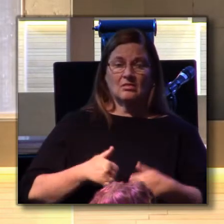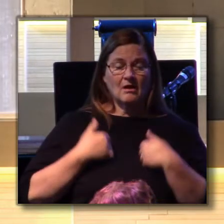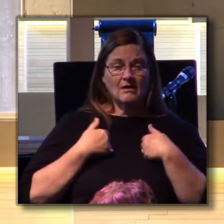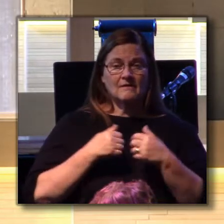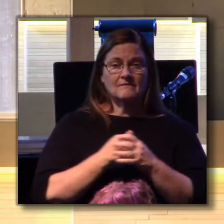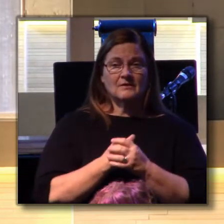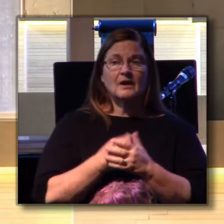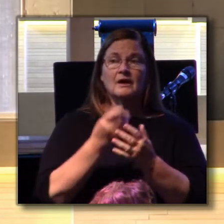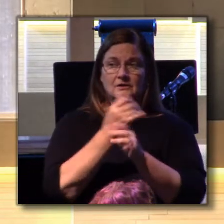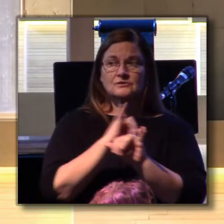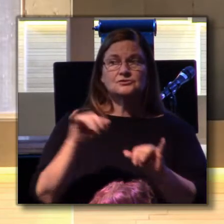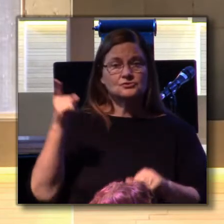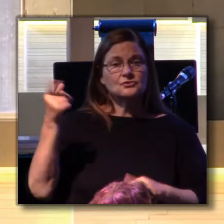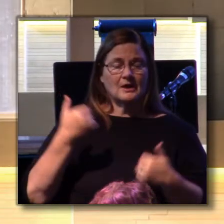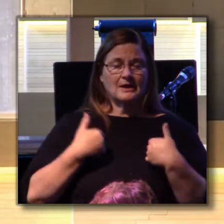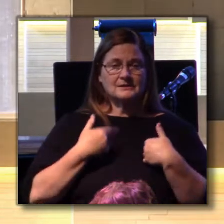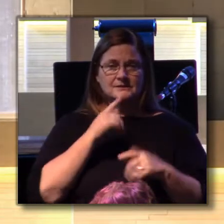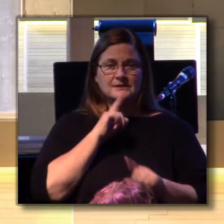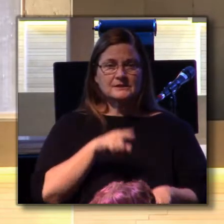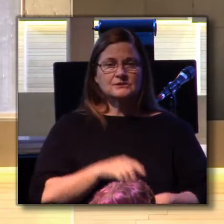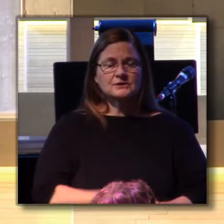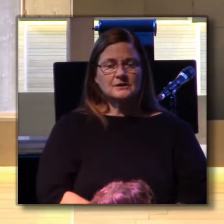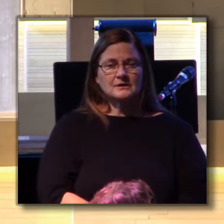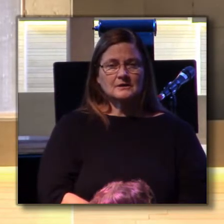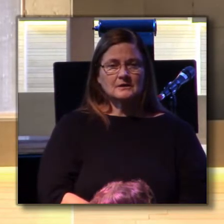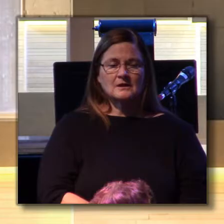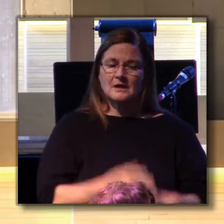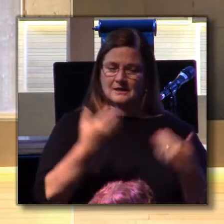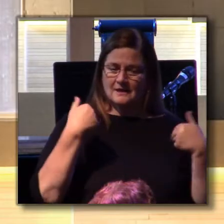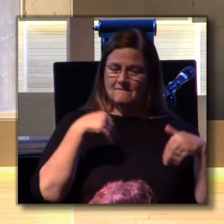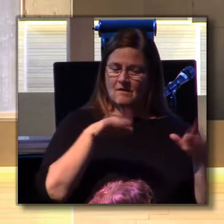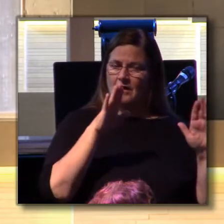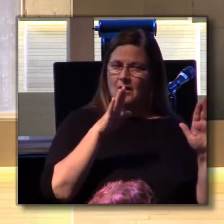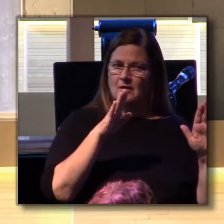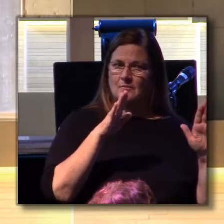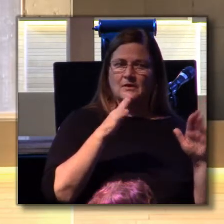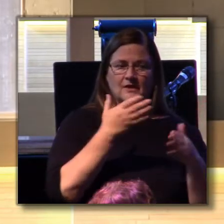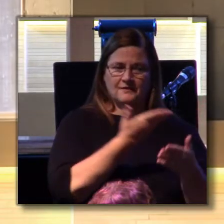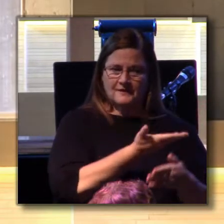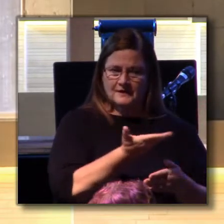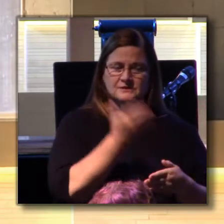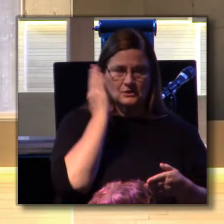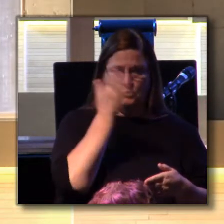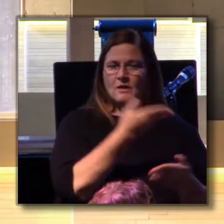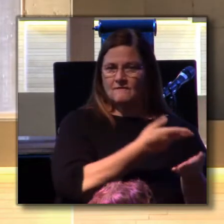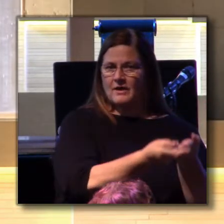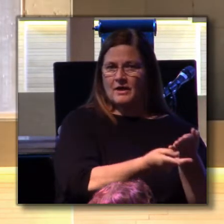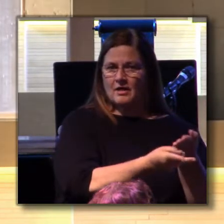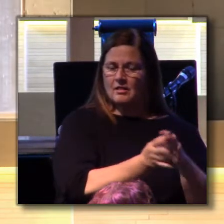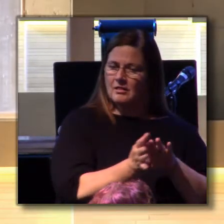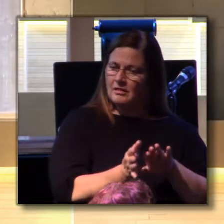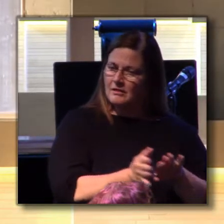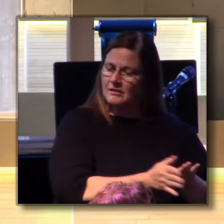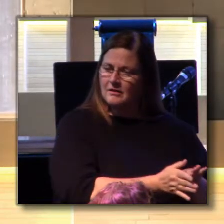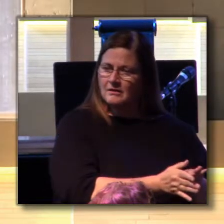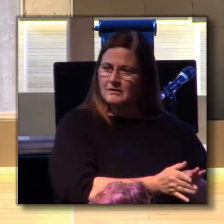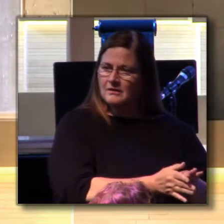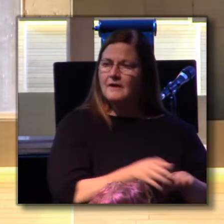back with the answer. Forsake that which is going to for sure fail and